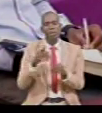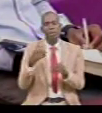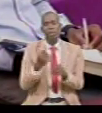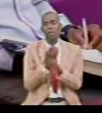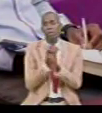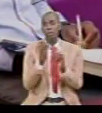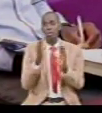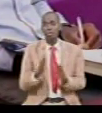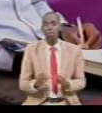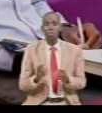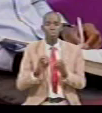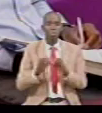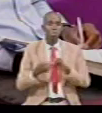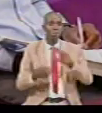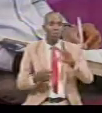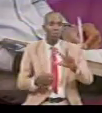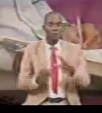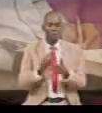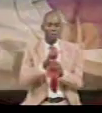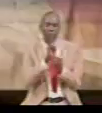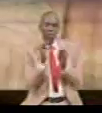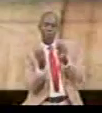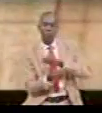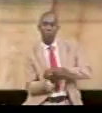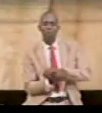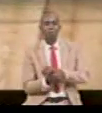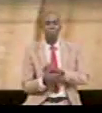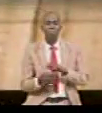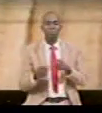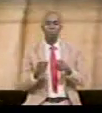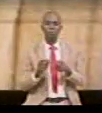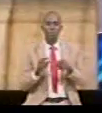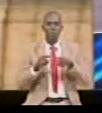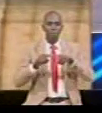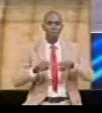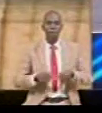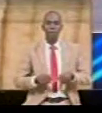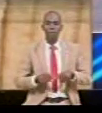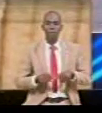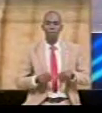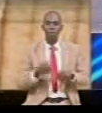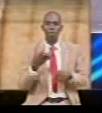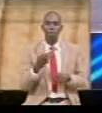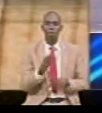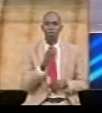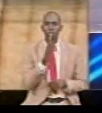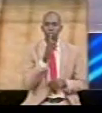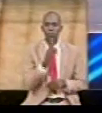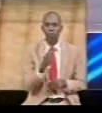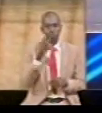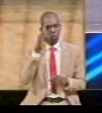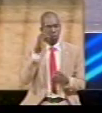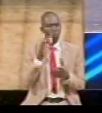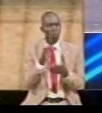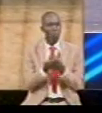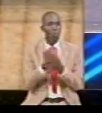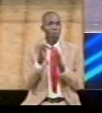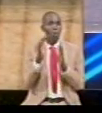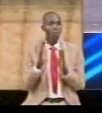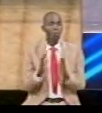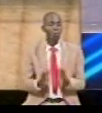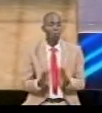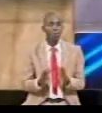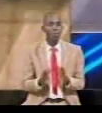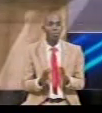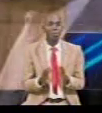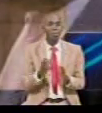And number three, transformed living of true believers as